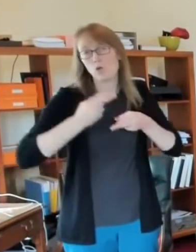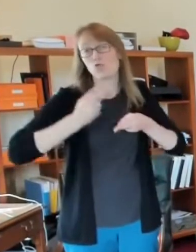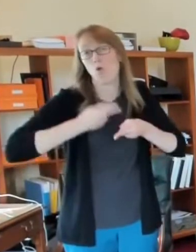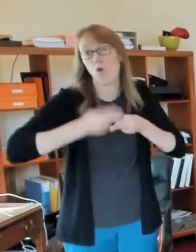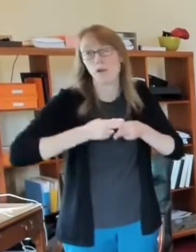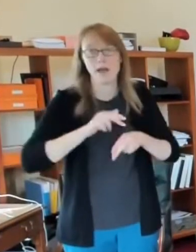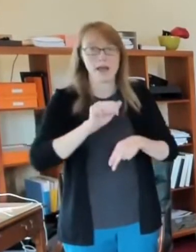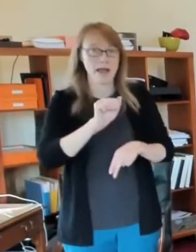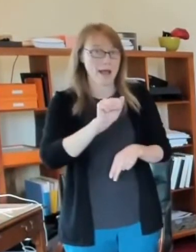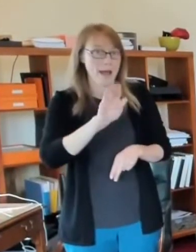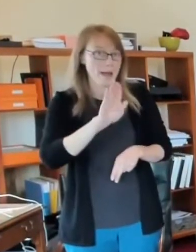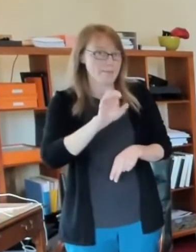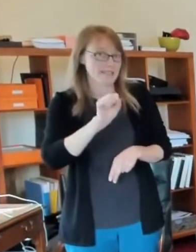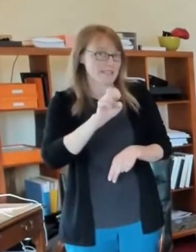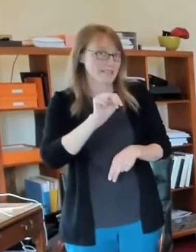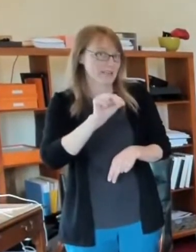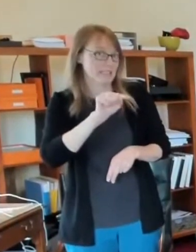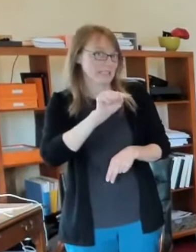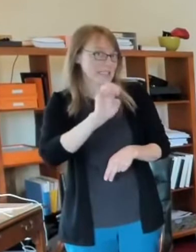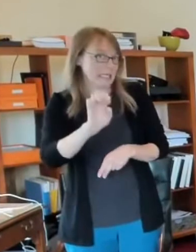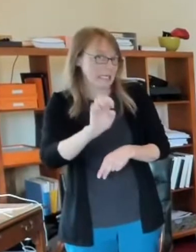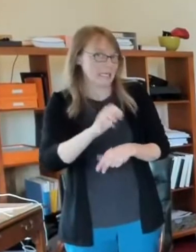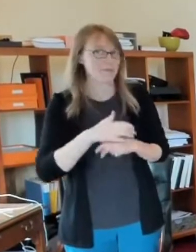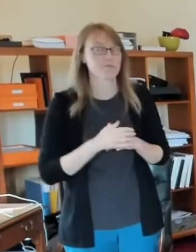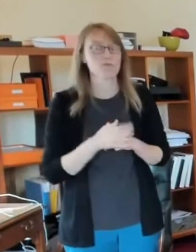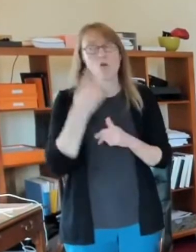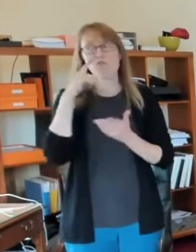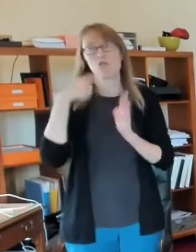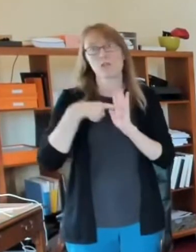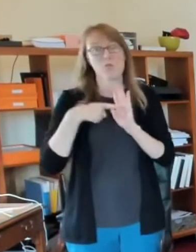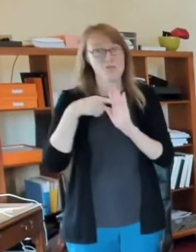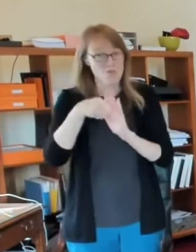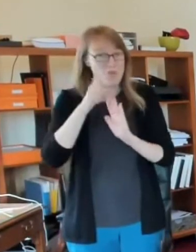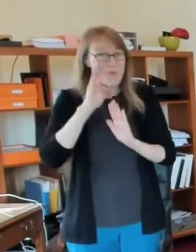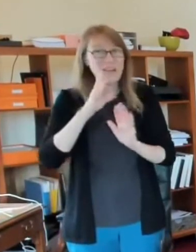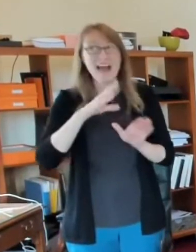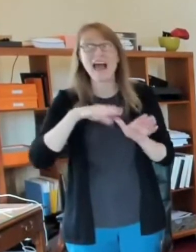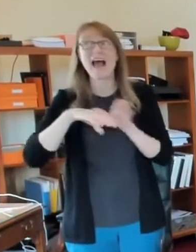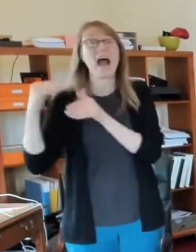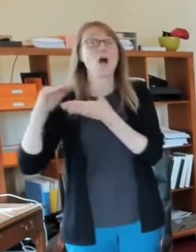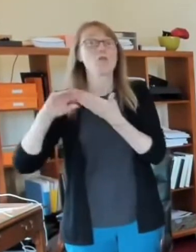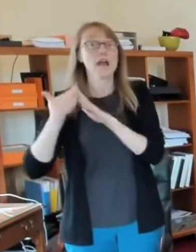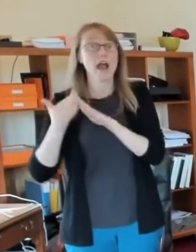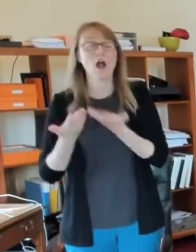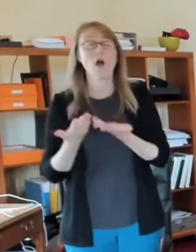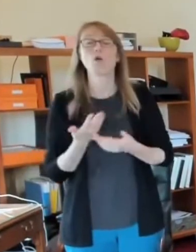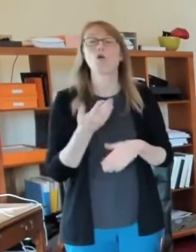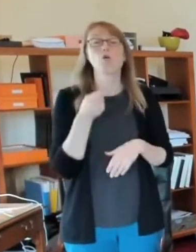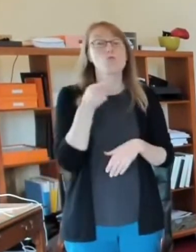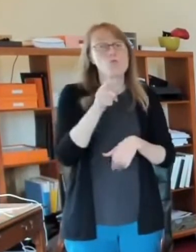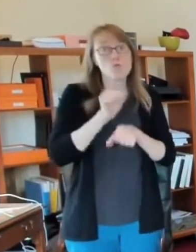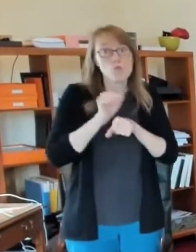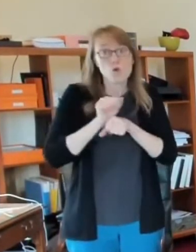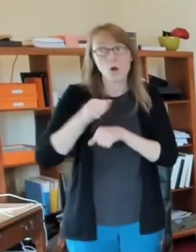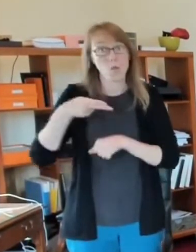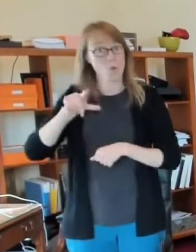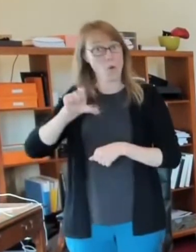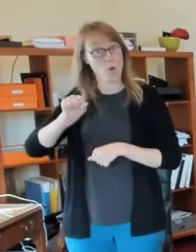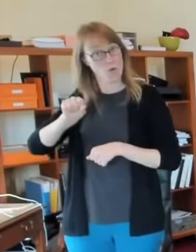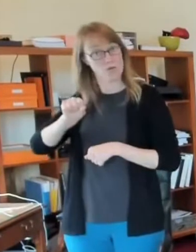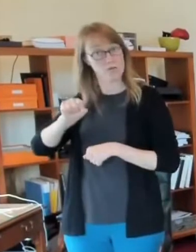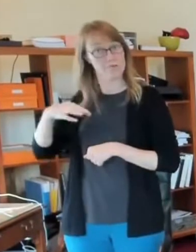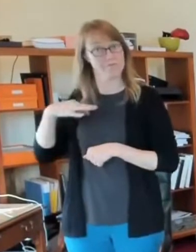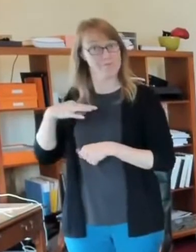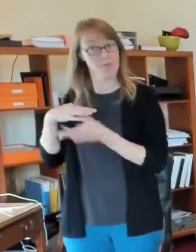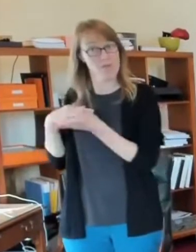polling place. And if you're going to be out of town, if you're ill, if you're a poll worker, you can walk into